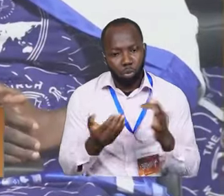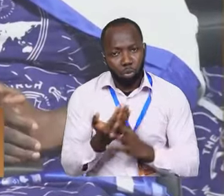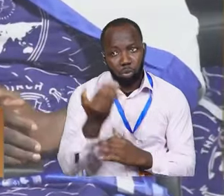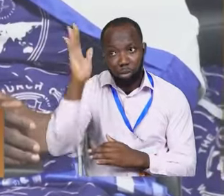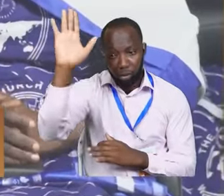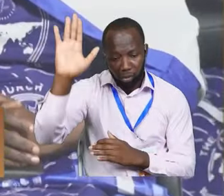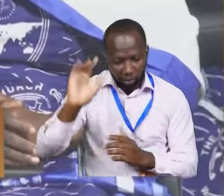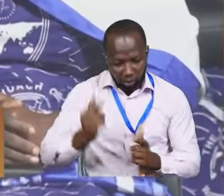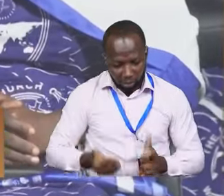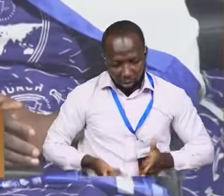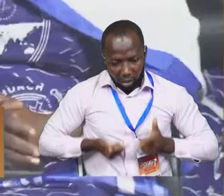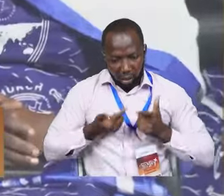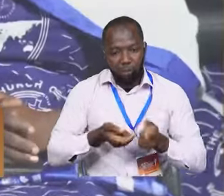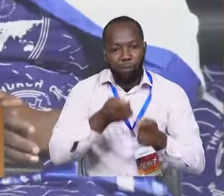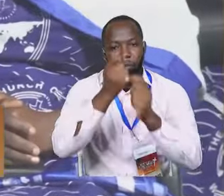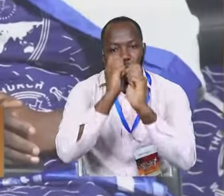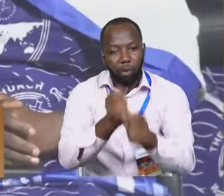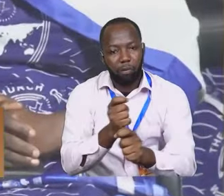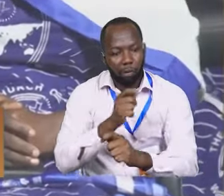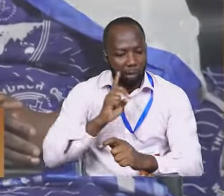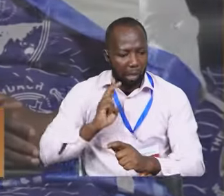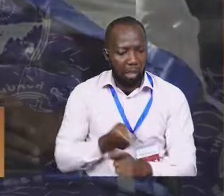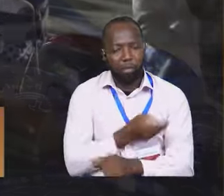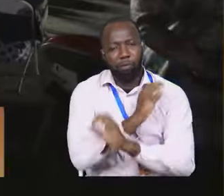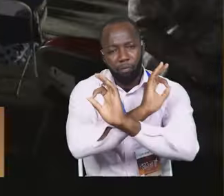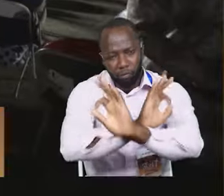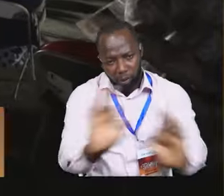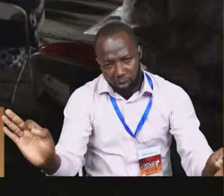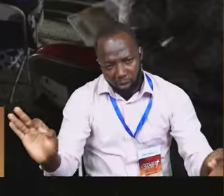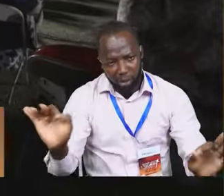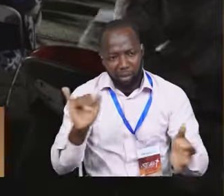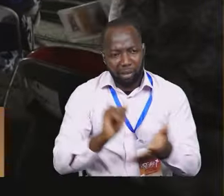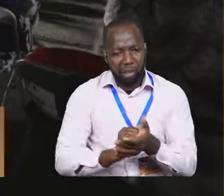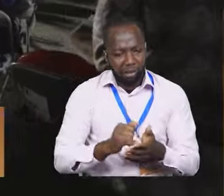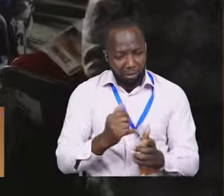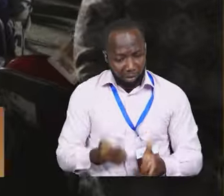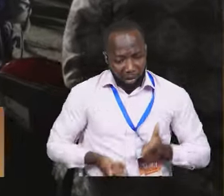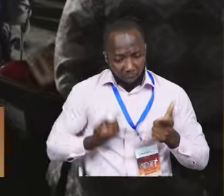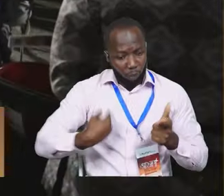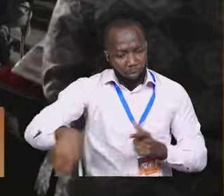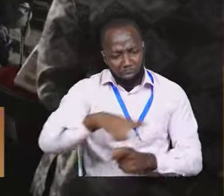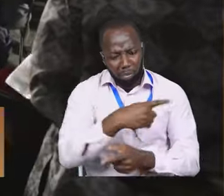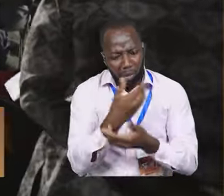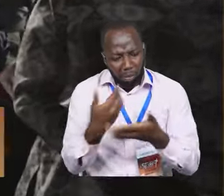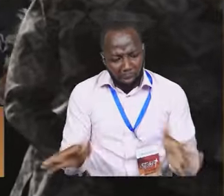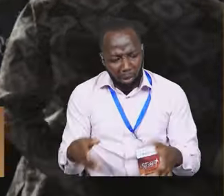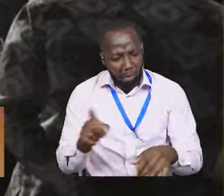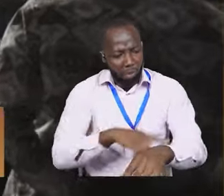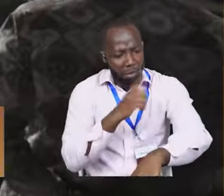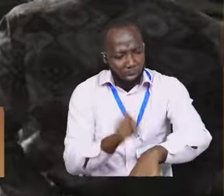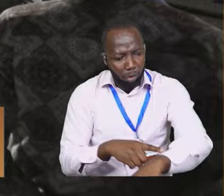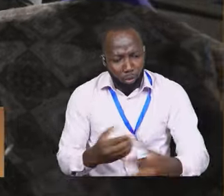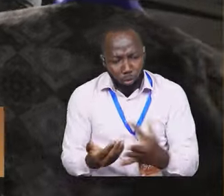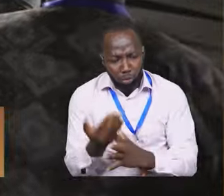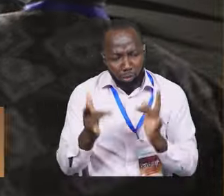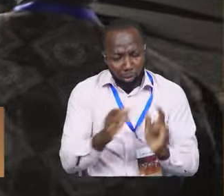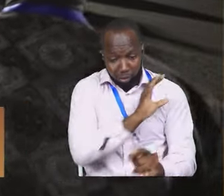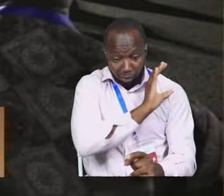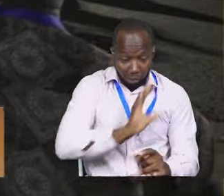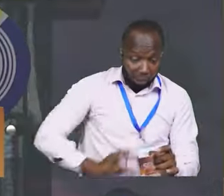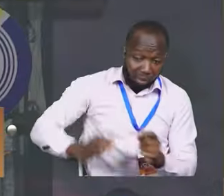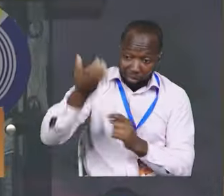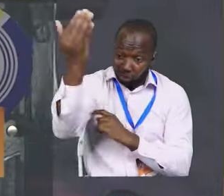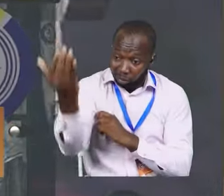power. In the life he has given to us. What we lost. Through